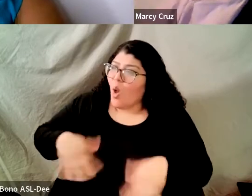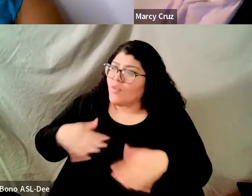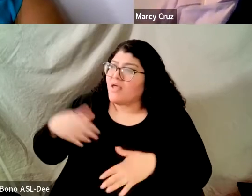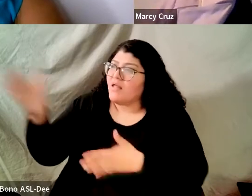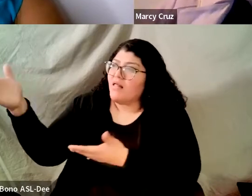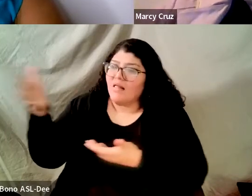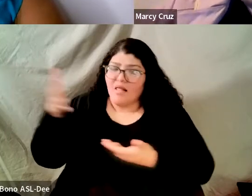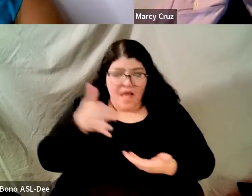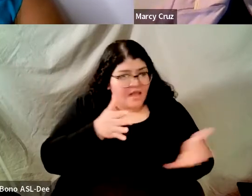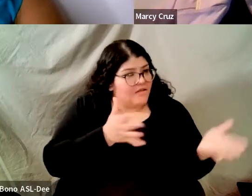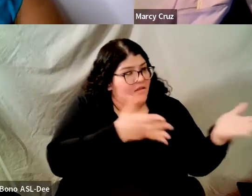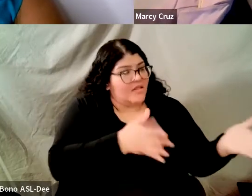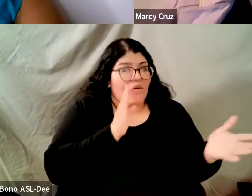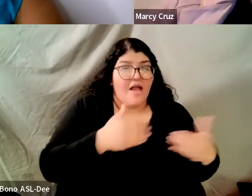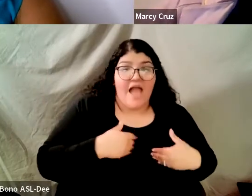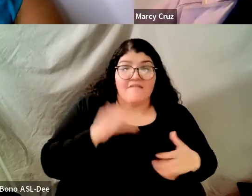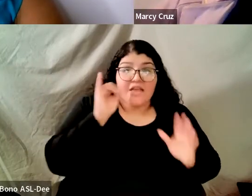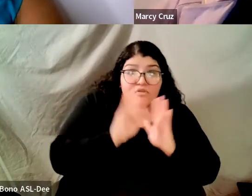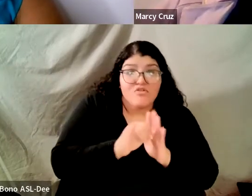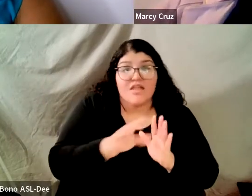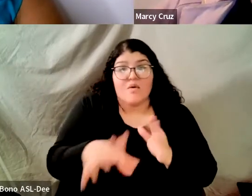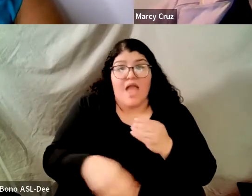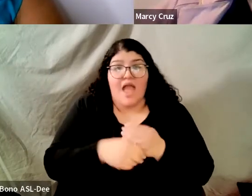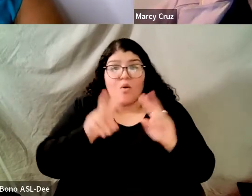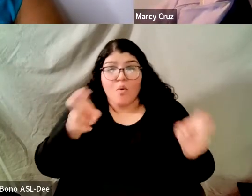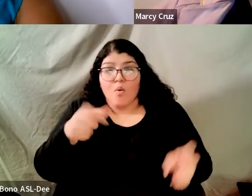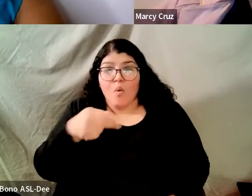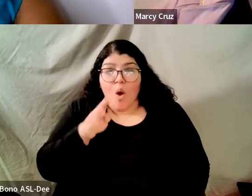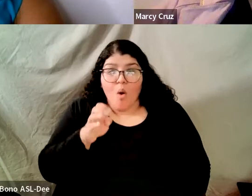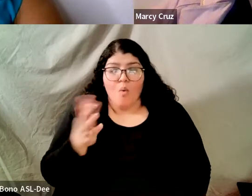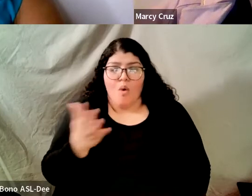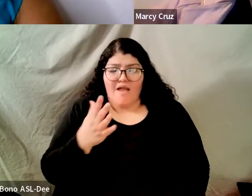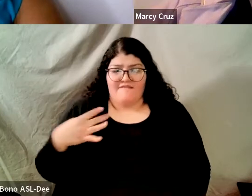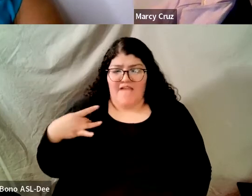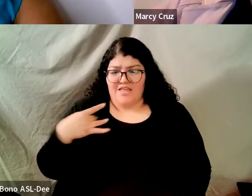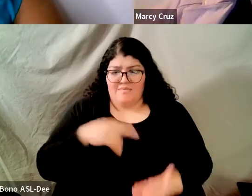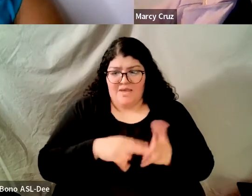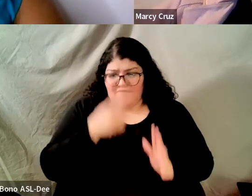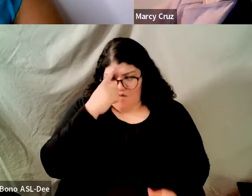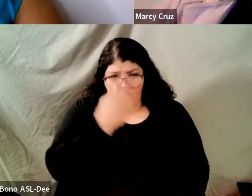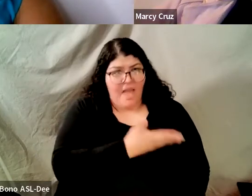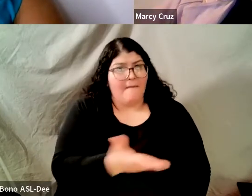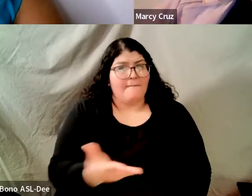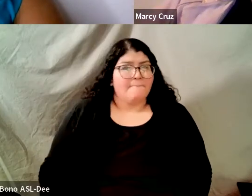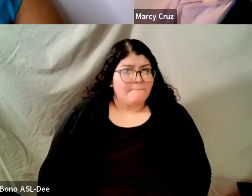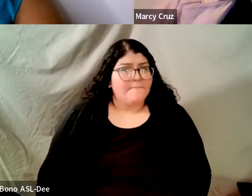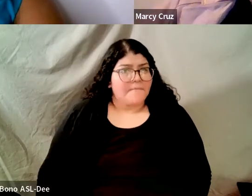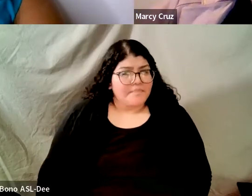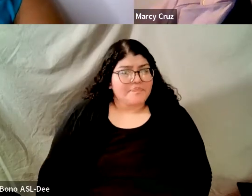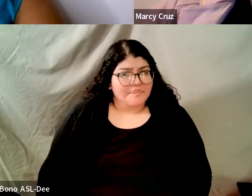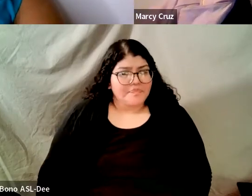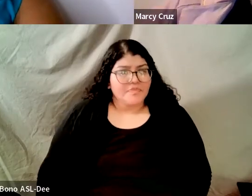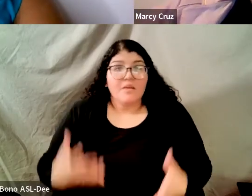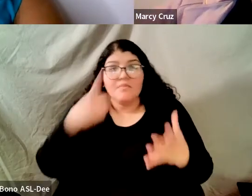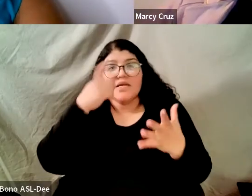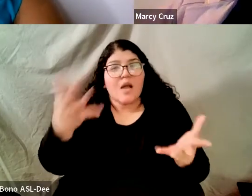they would put like little quotes and stuff of, what fashion meant to them, because I wanted to show those